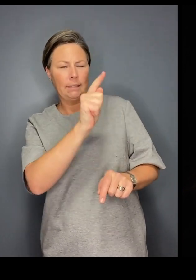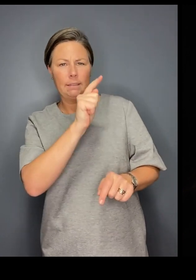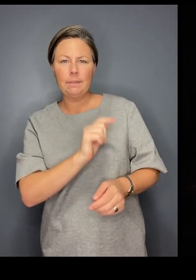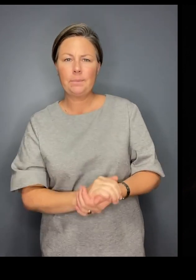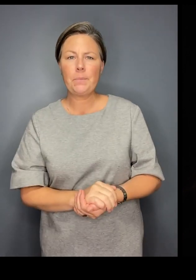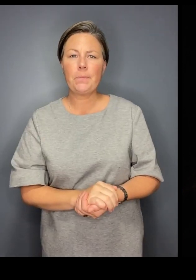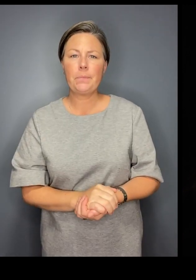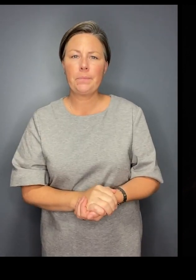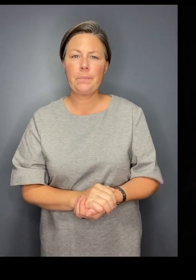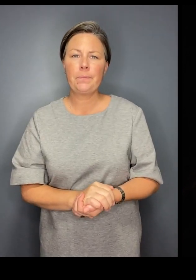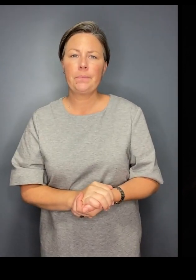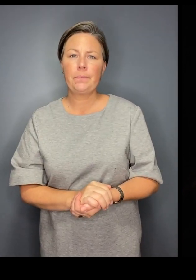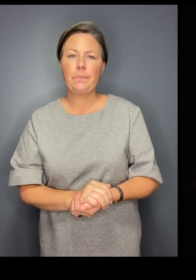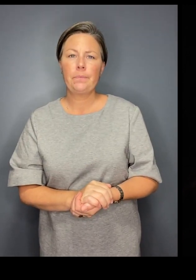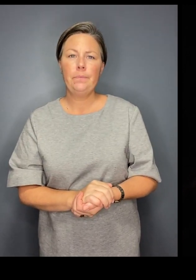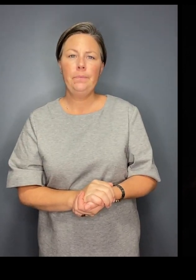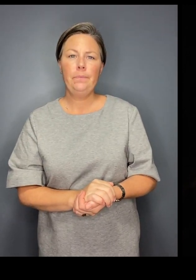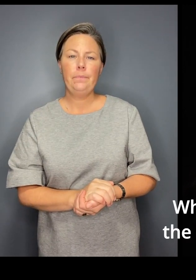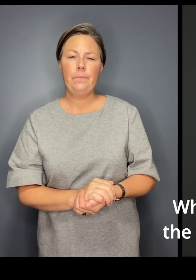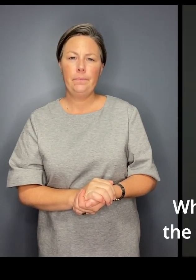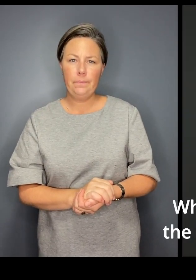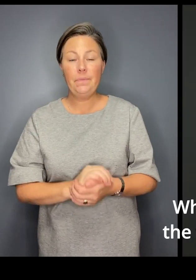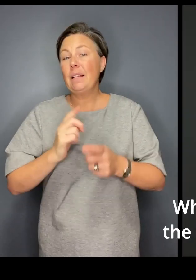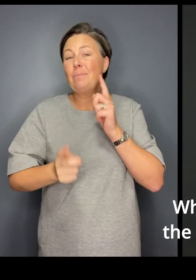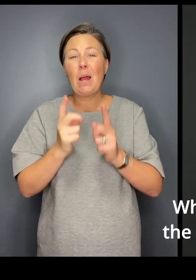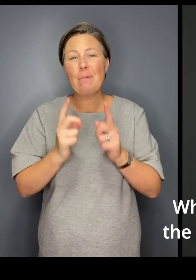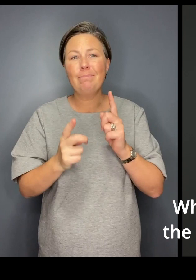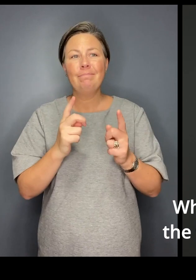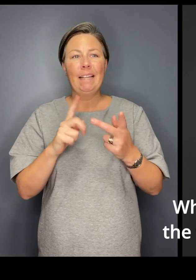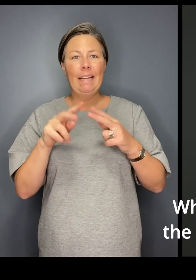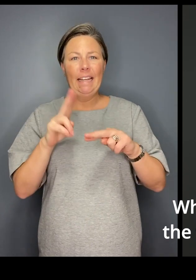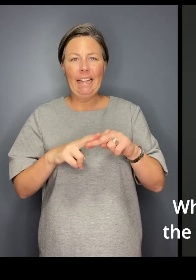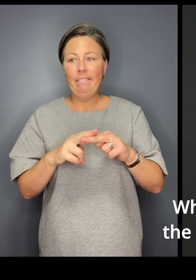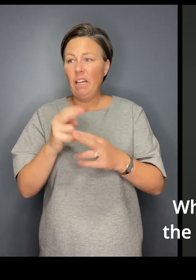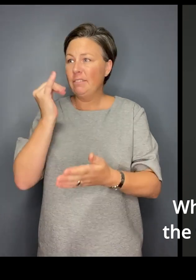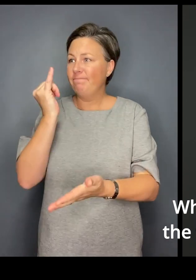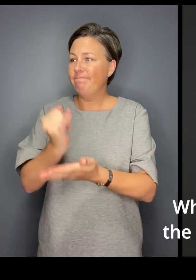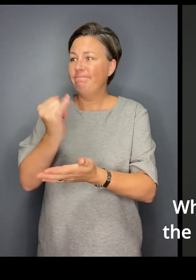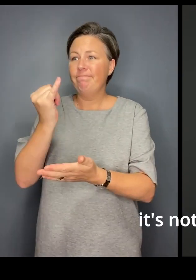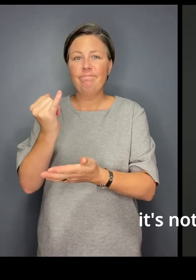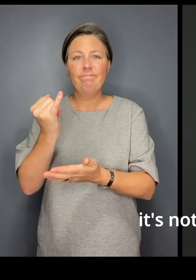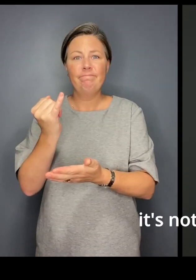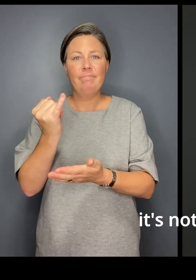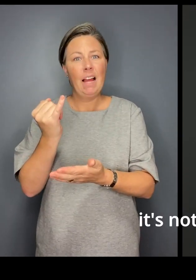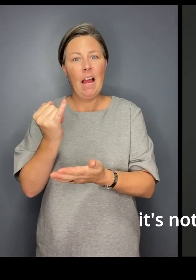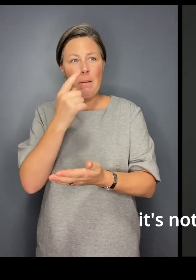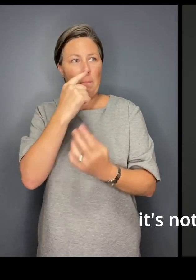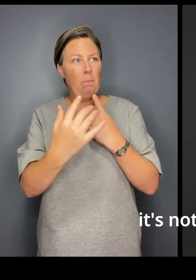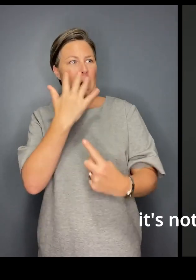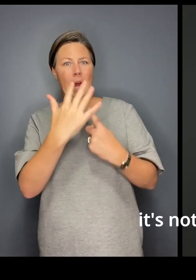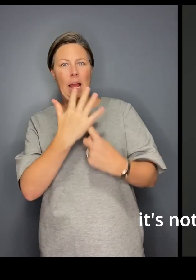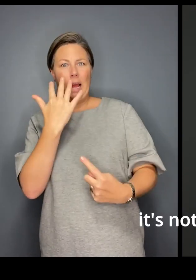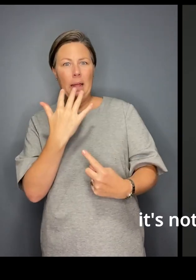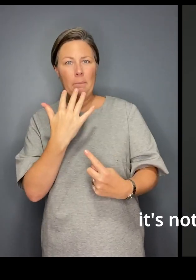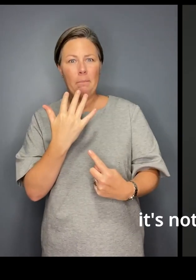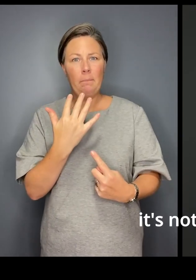do not need you to speak to me like that. When things are not working the way they were expected to, it's not helpful to be blamed